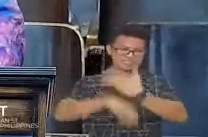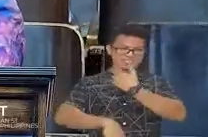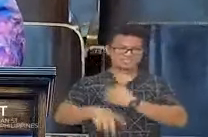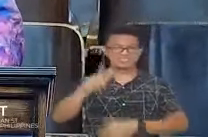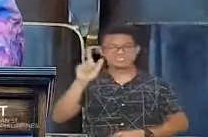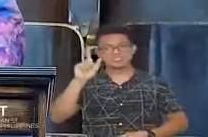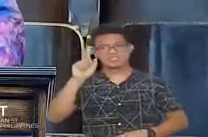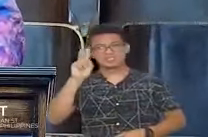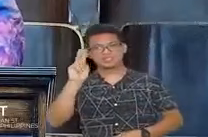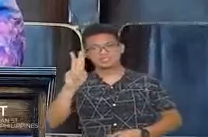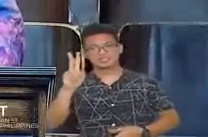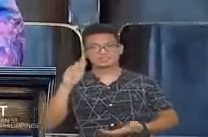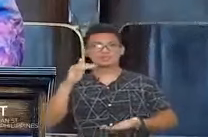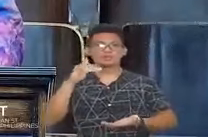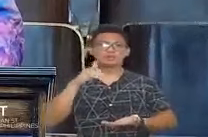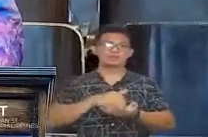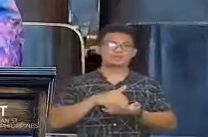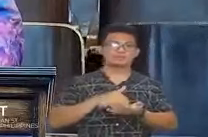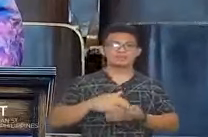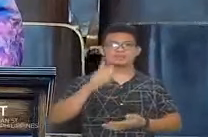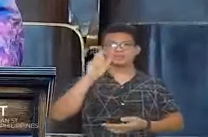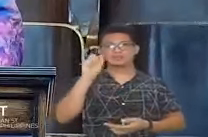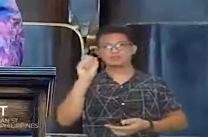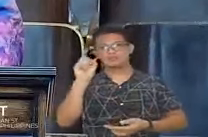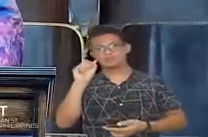This was in 2014 report.